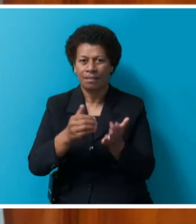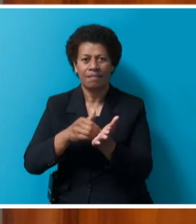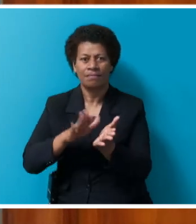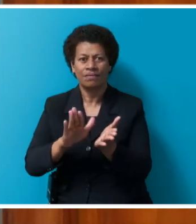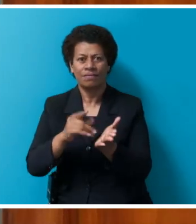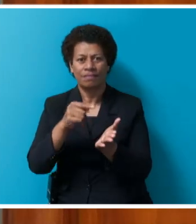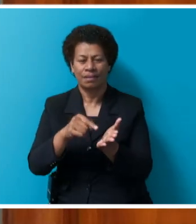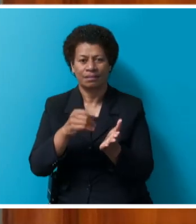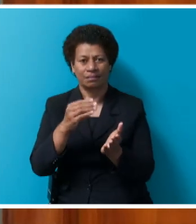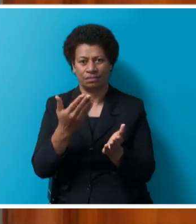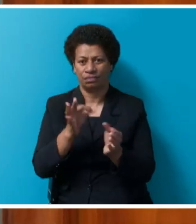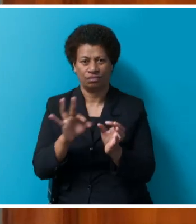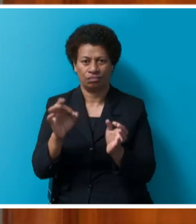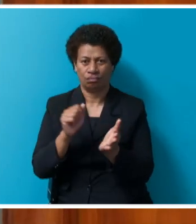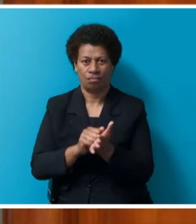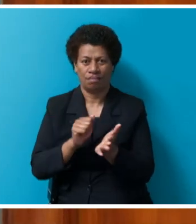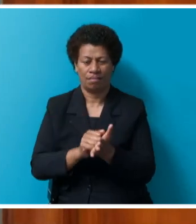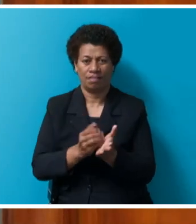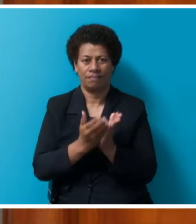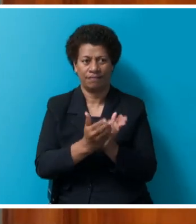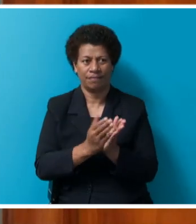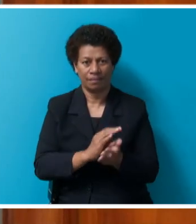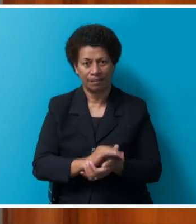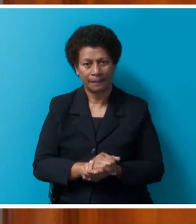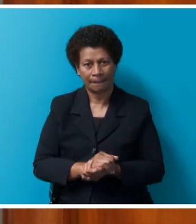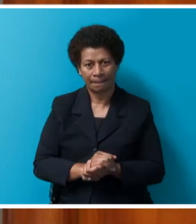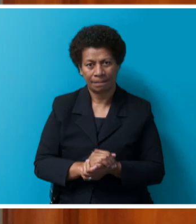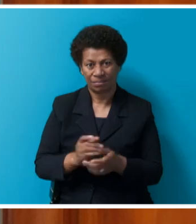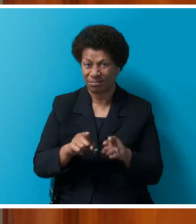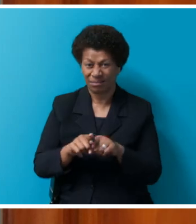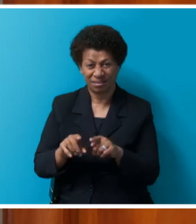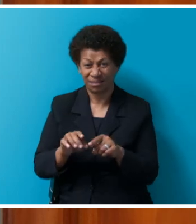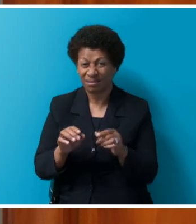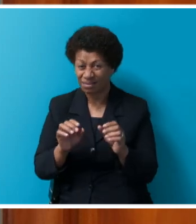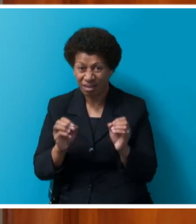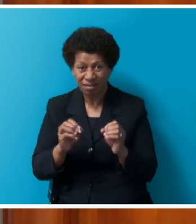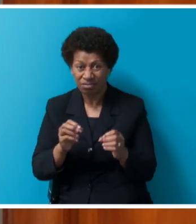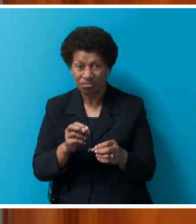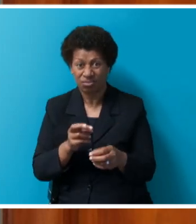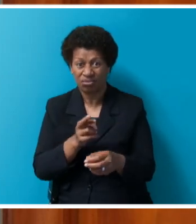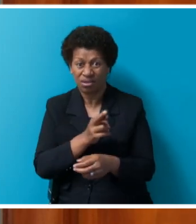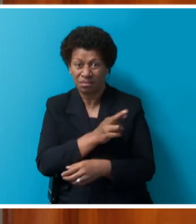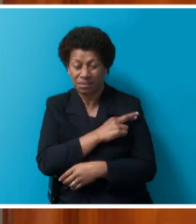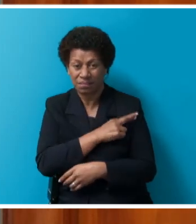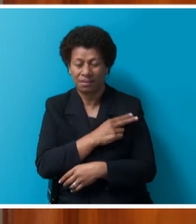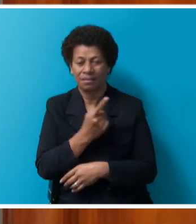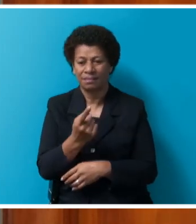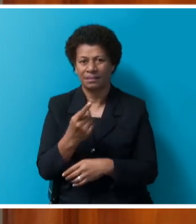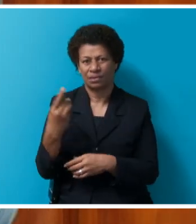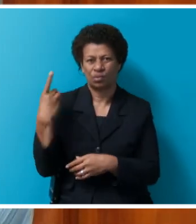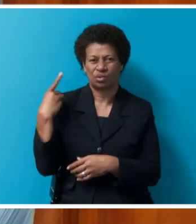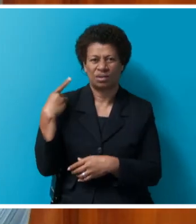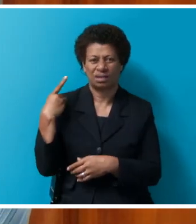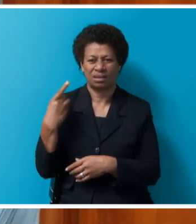is a grave breach. This is not merely irresponsible, Madam Deputy Speaker, It is a dereliction of duty.